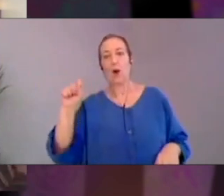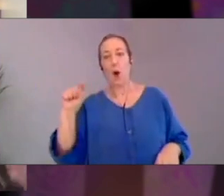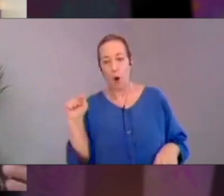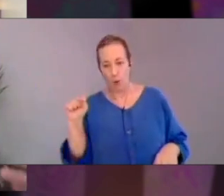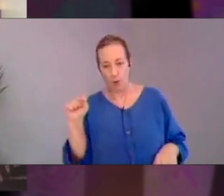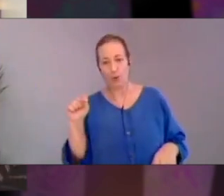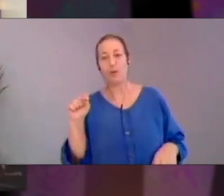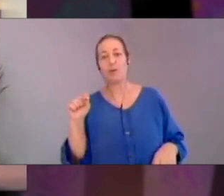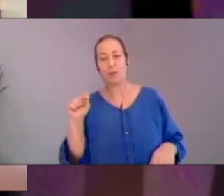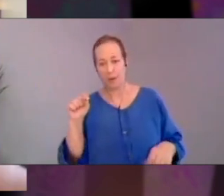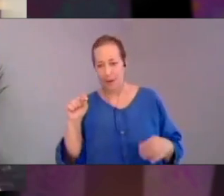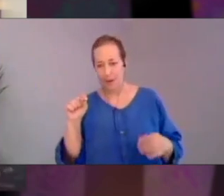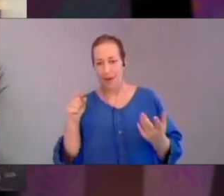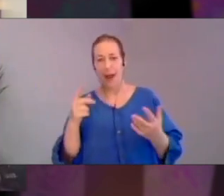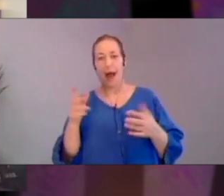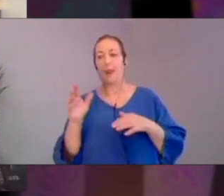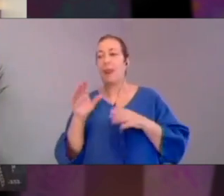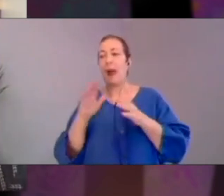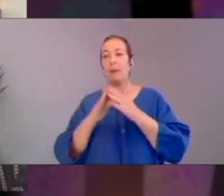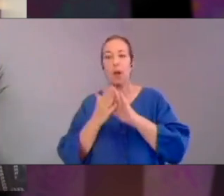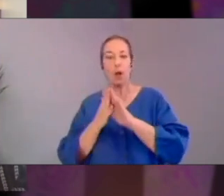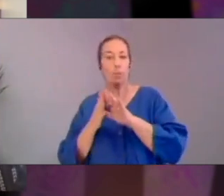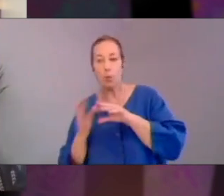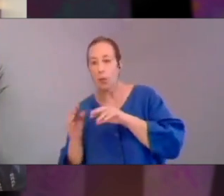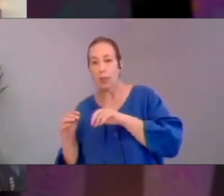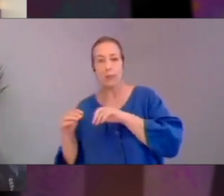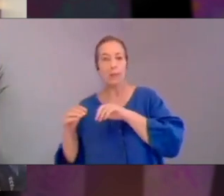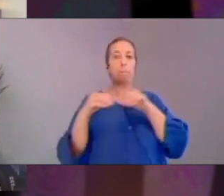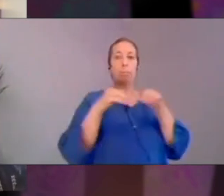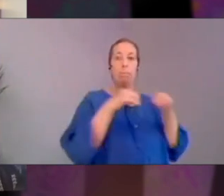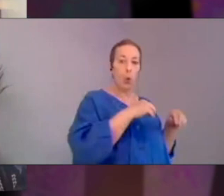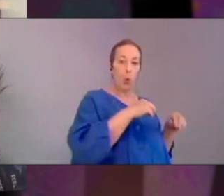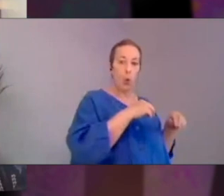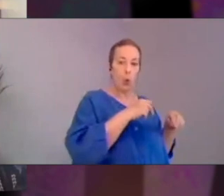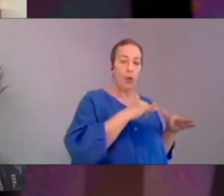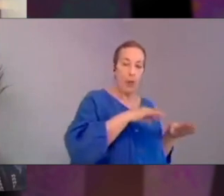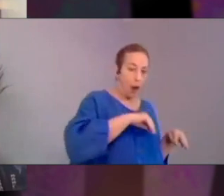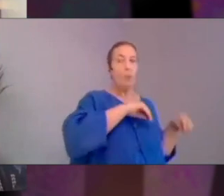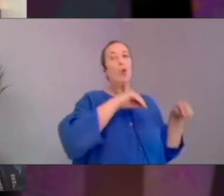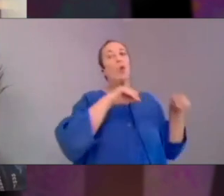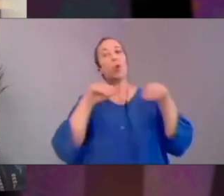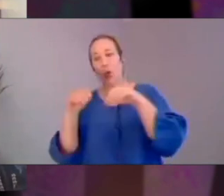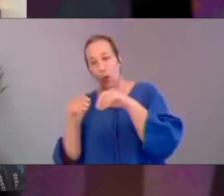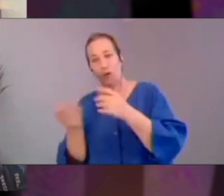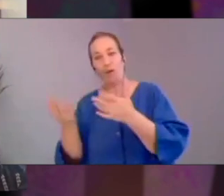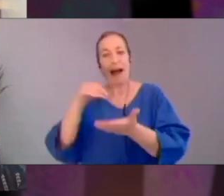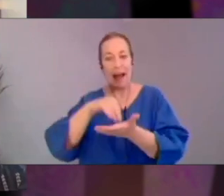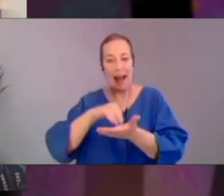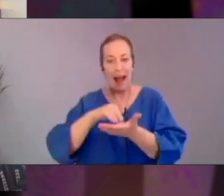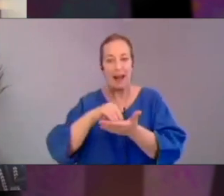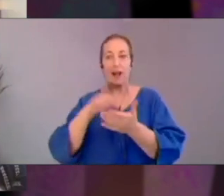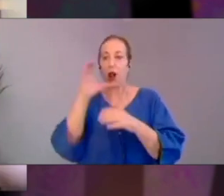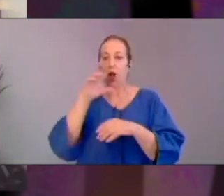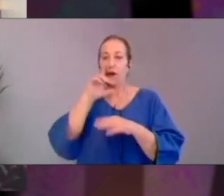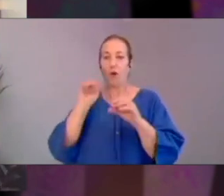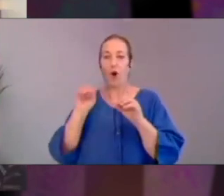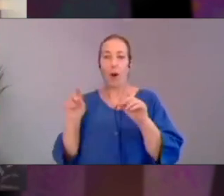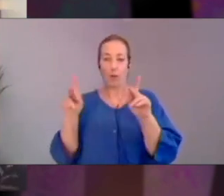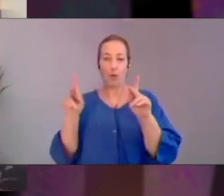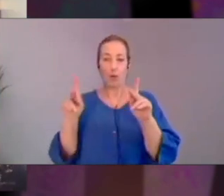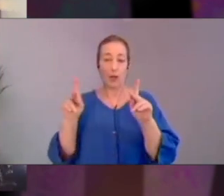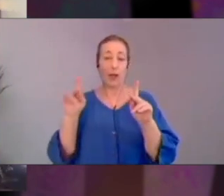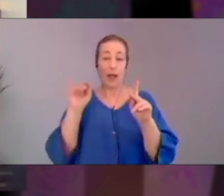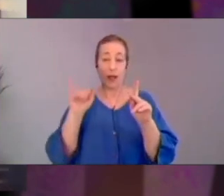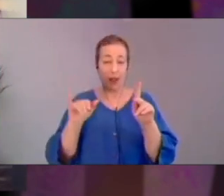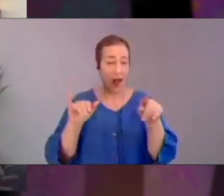communities were displaced and then migrated again for opportunities, it's really an important part of what is now known as United States history